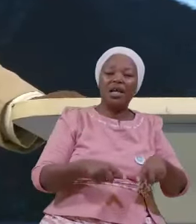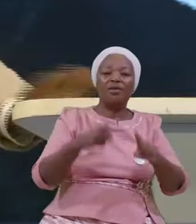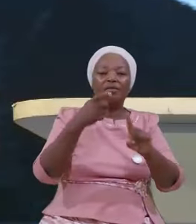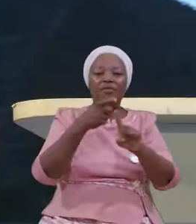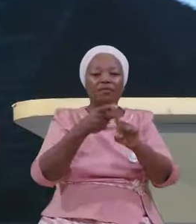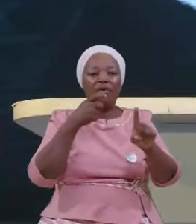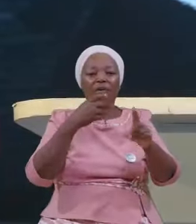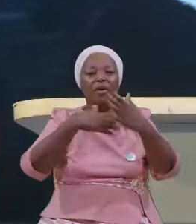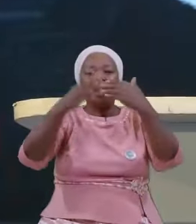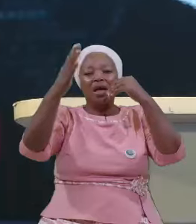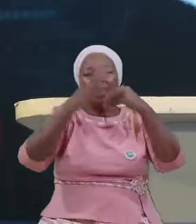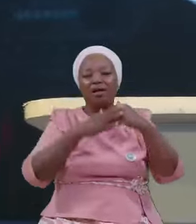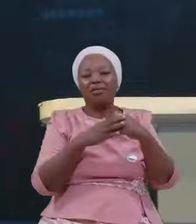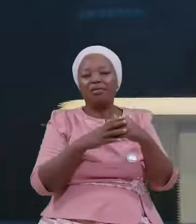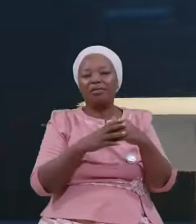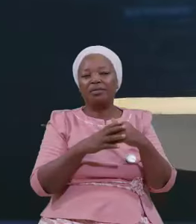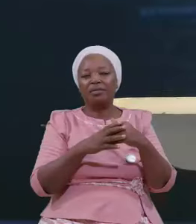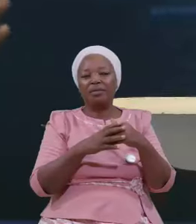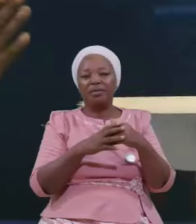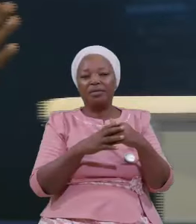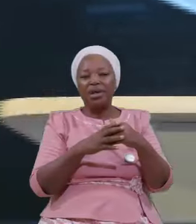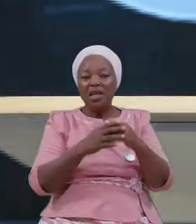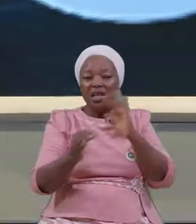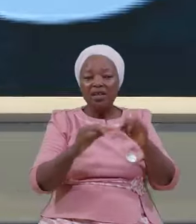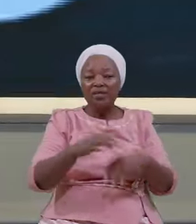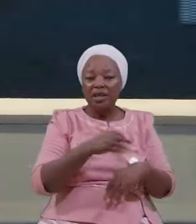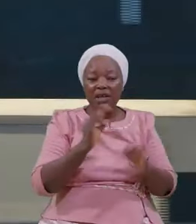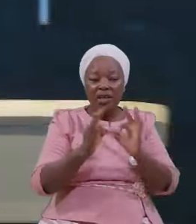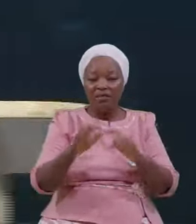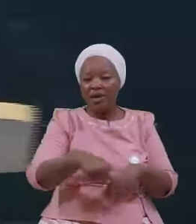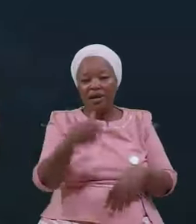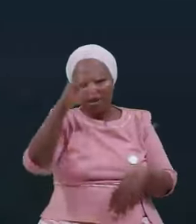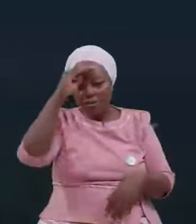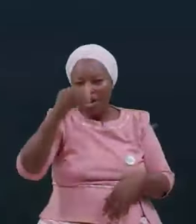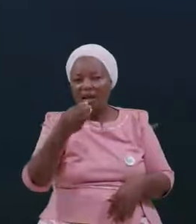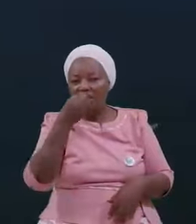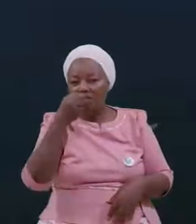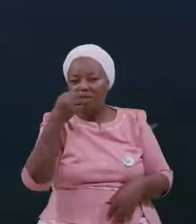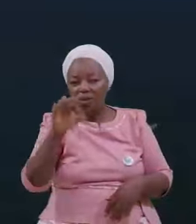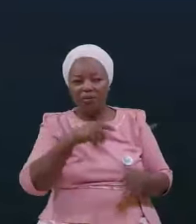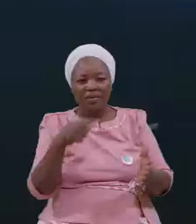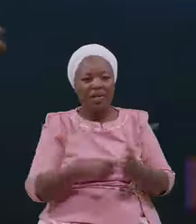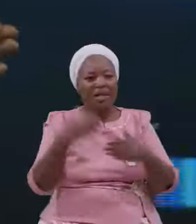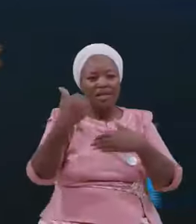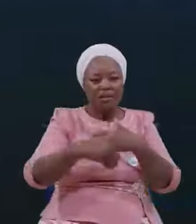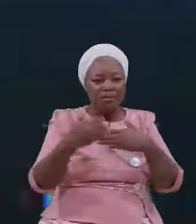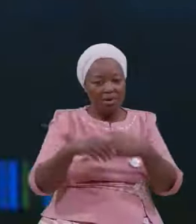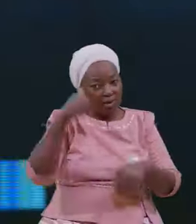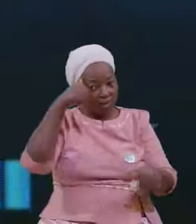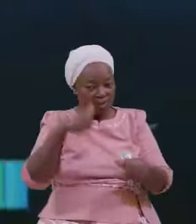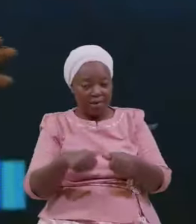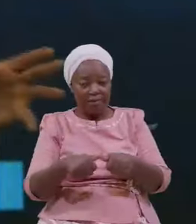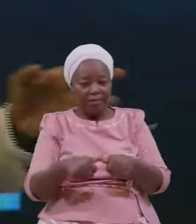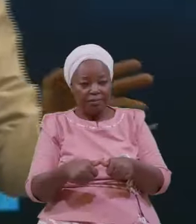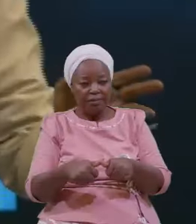heaven. If any man eat of this bread, remember, we're talking